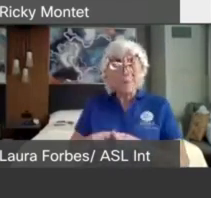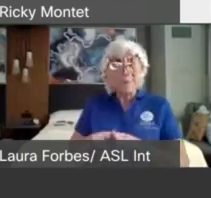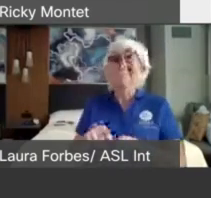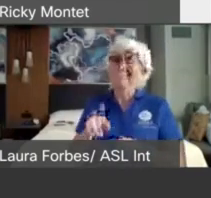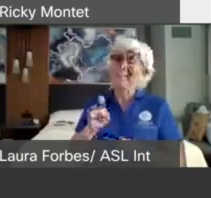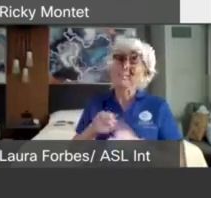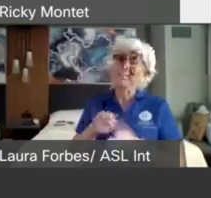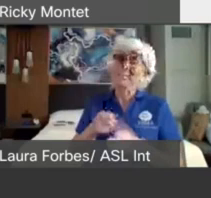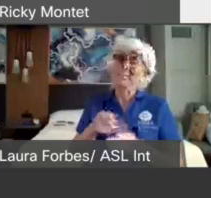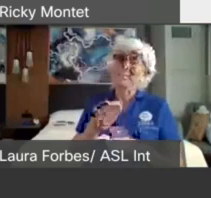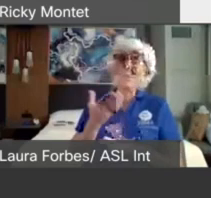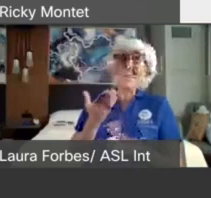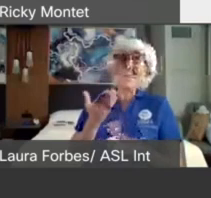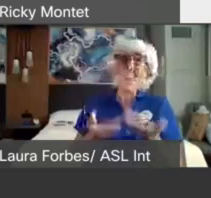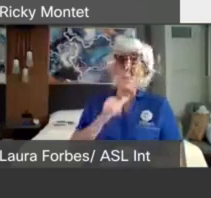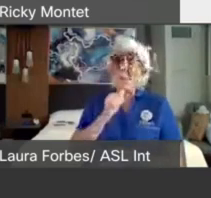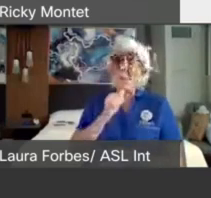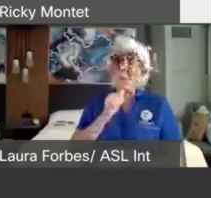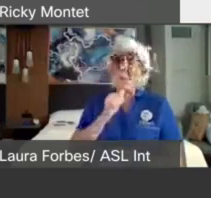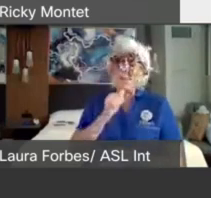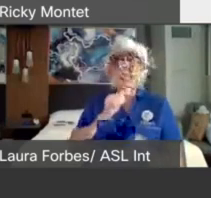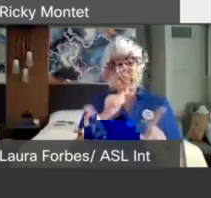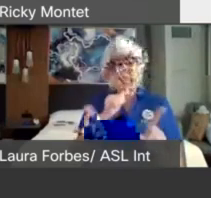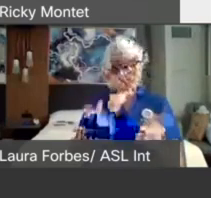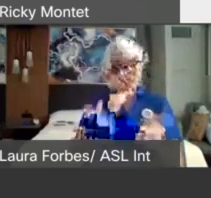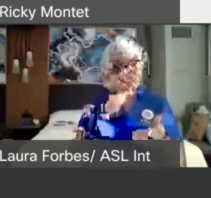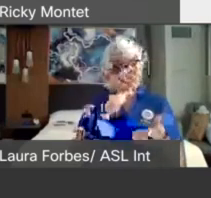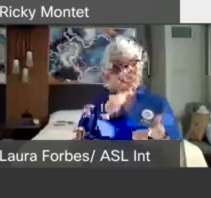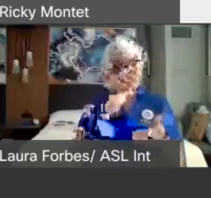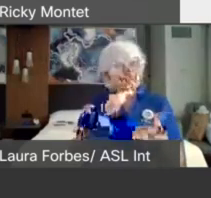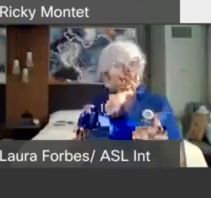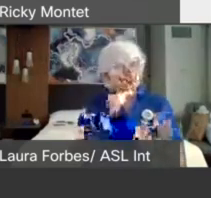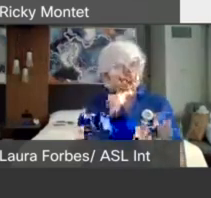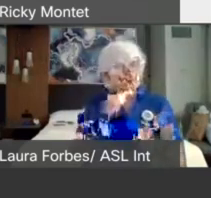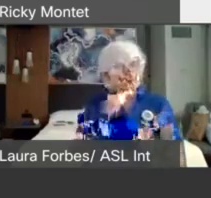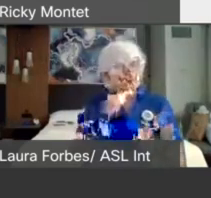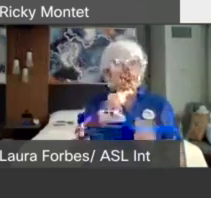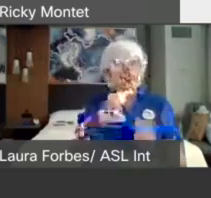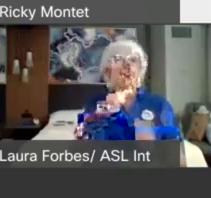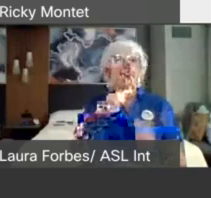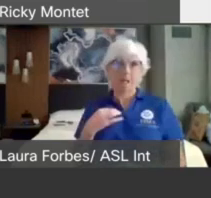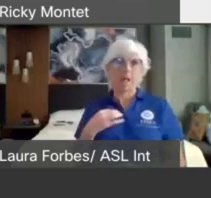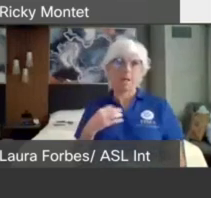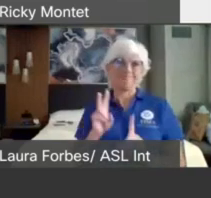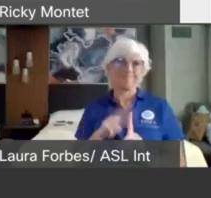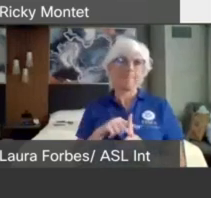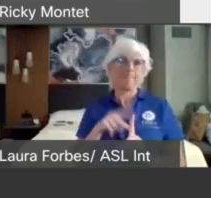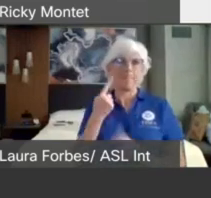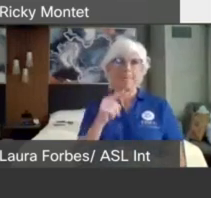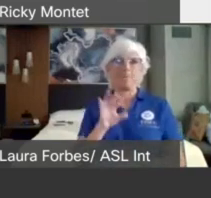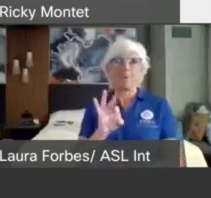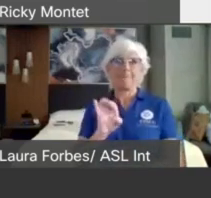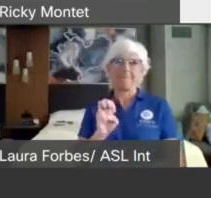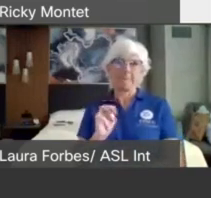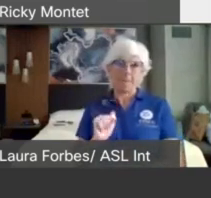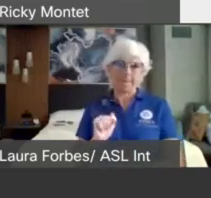to veto it without seeing the documents. And so I would just encourage everybody to apply if you haven't already done so. Thank